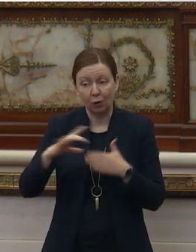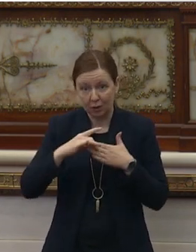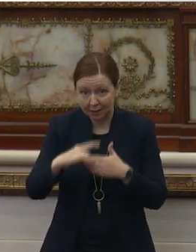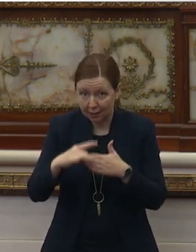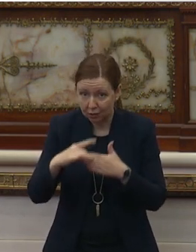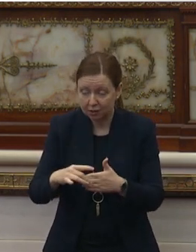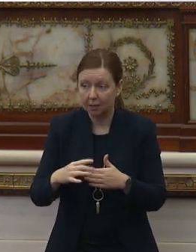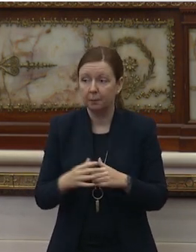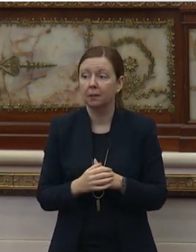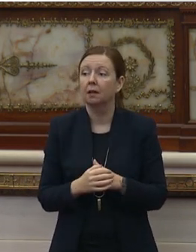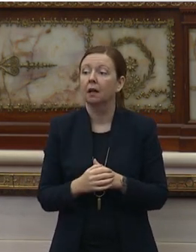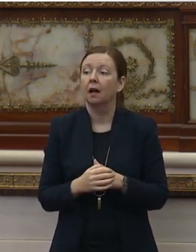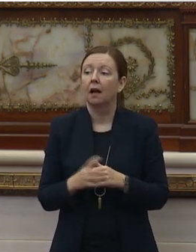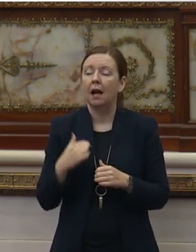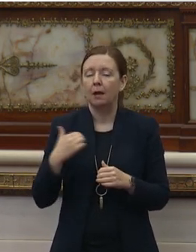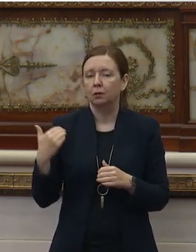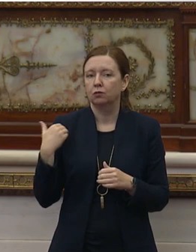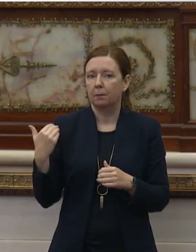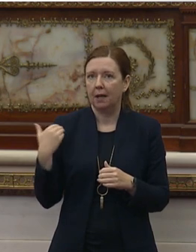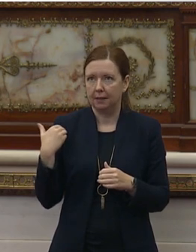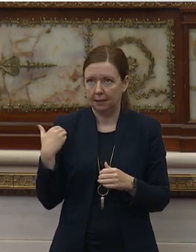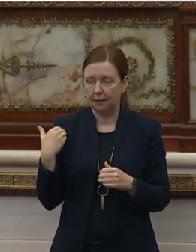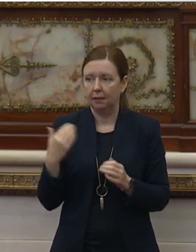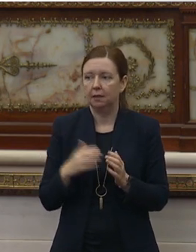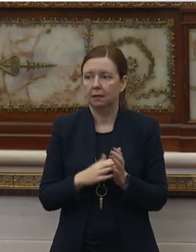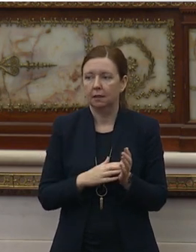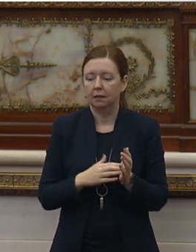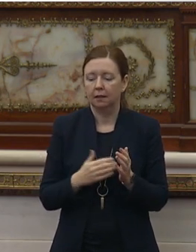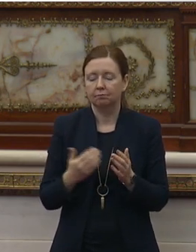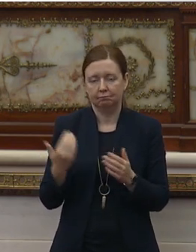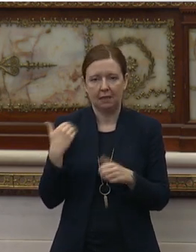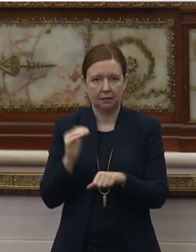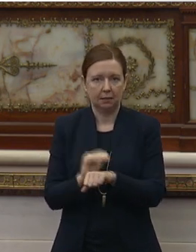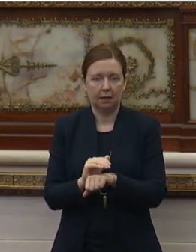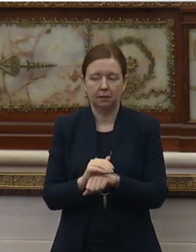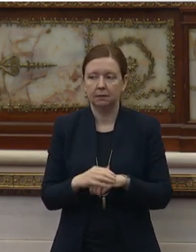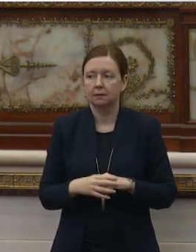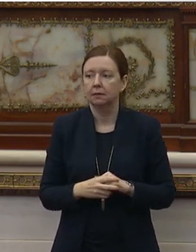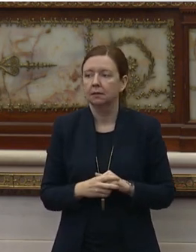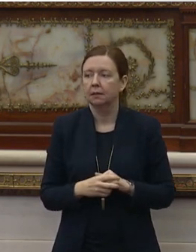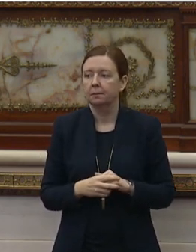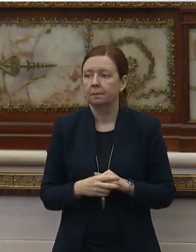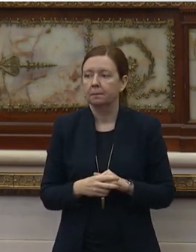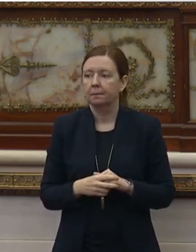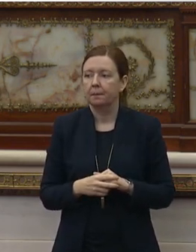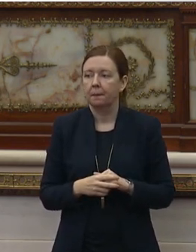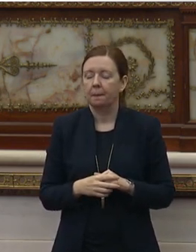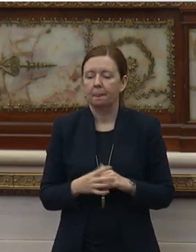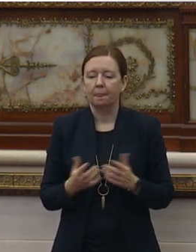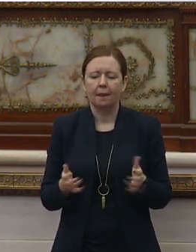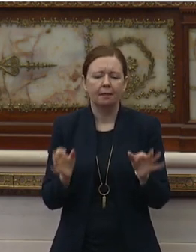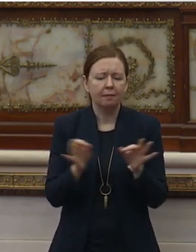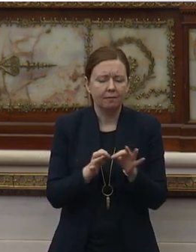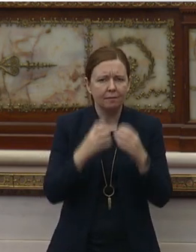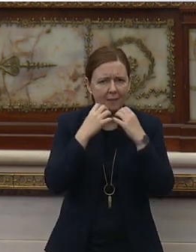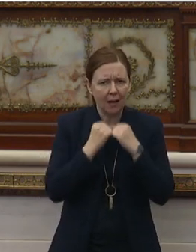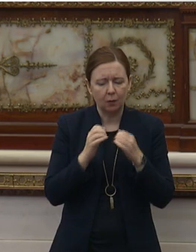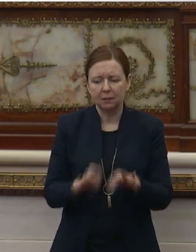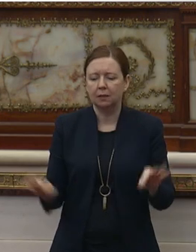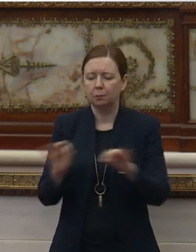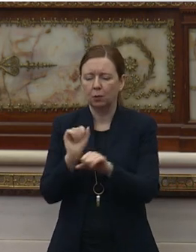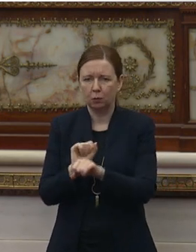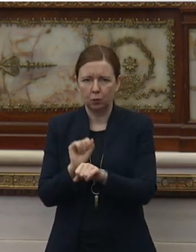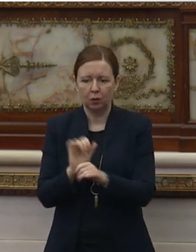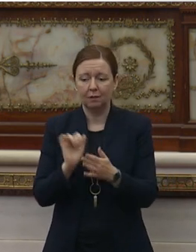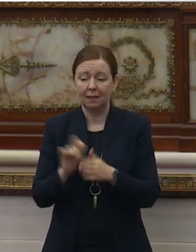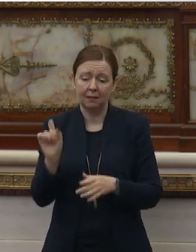leadership, I was reminded last evening the values and the important work that